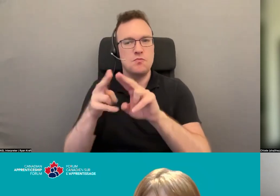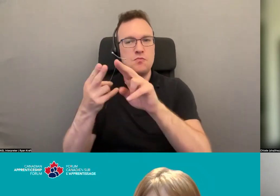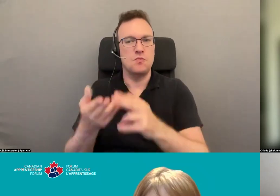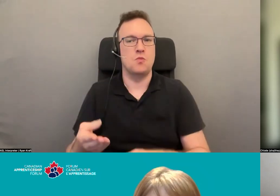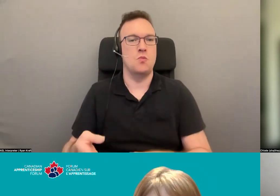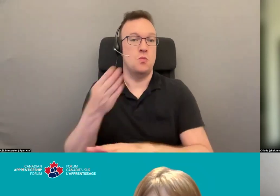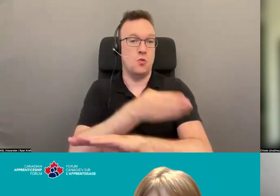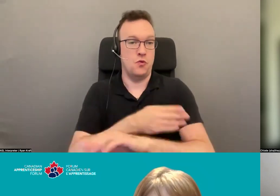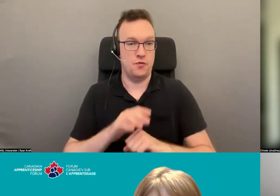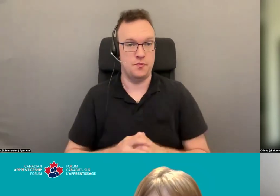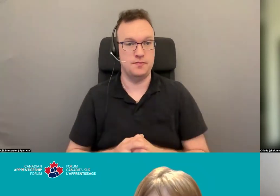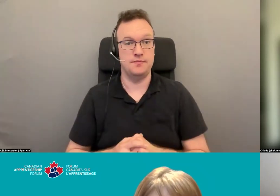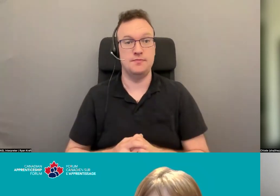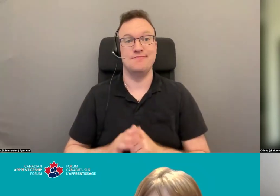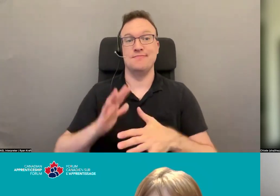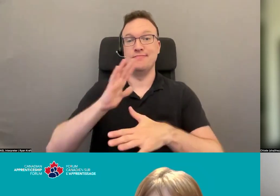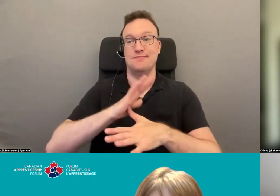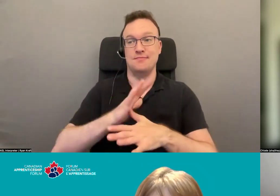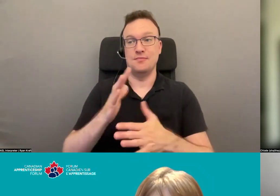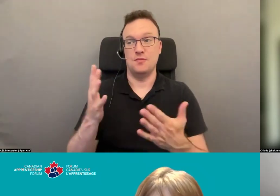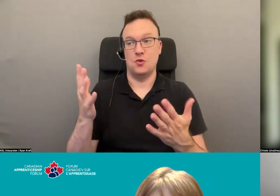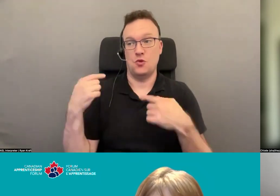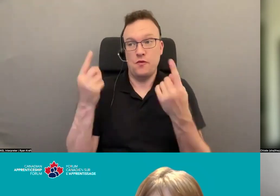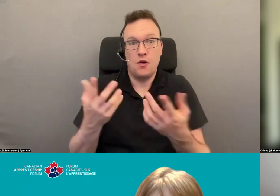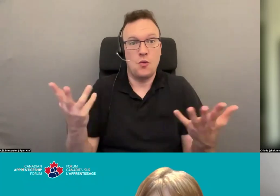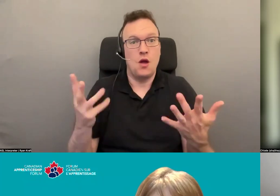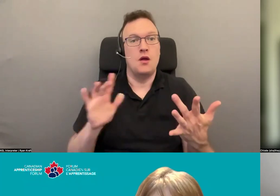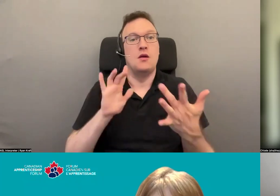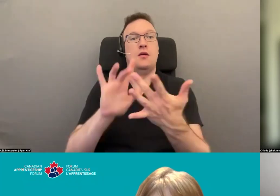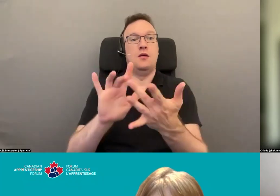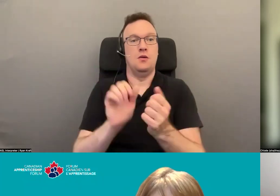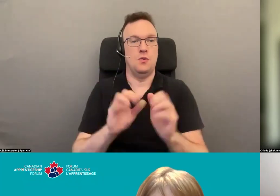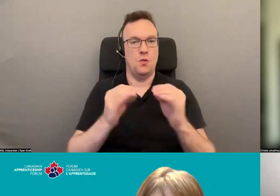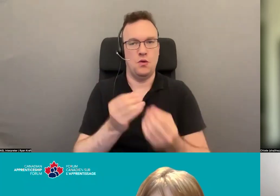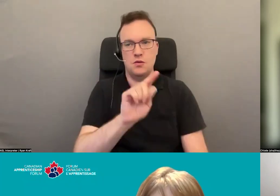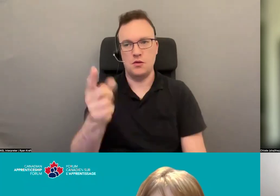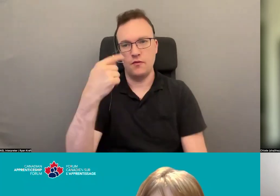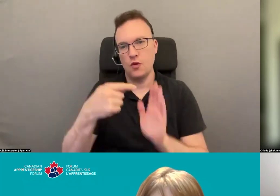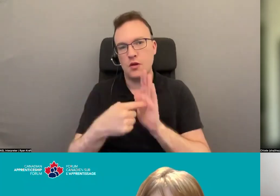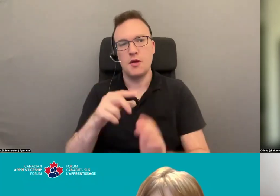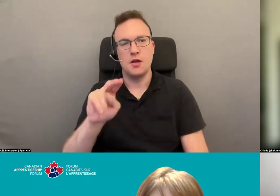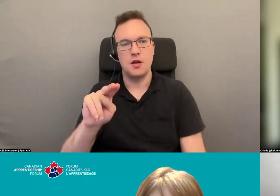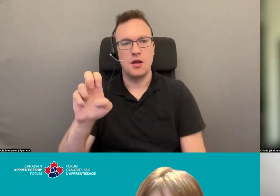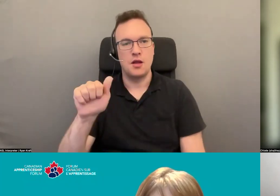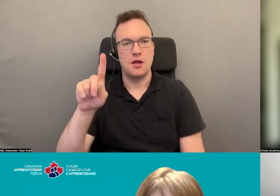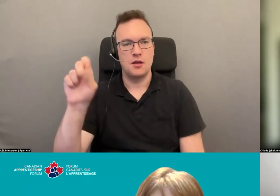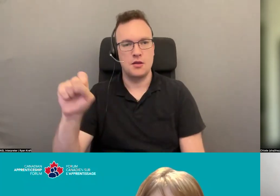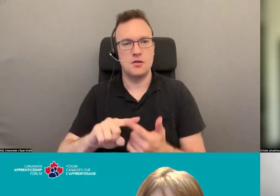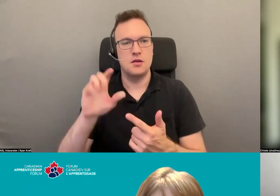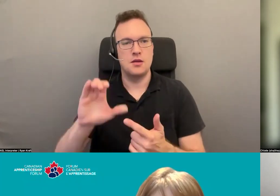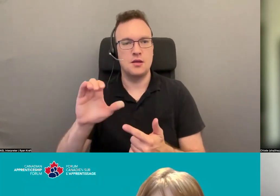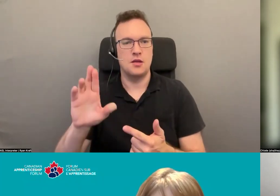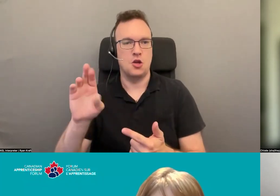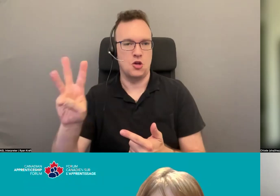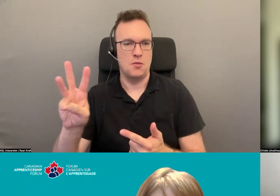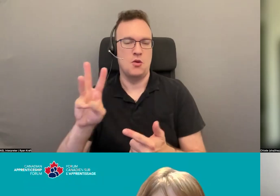But I think the most important thing we've done is just connect with organizations like NEADS and Canadian Council for Rehabilitation and